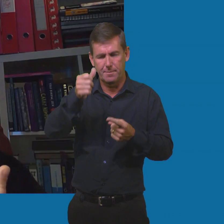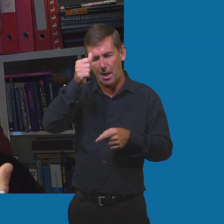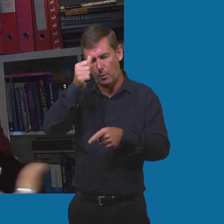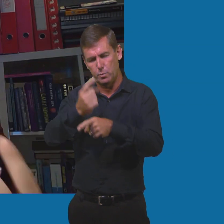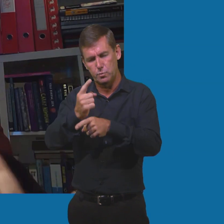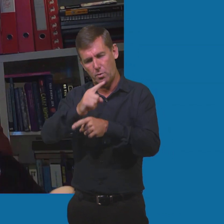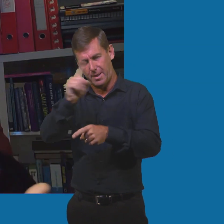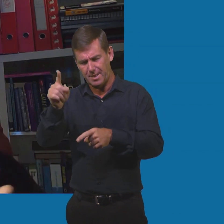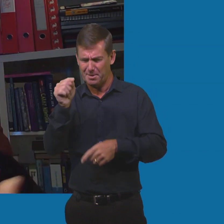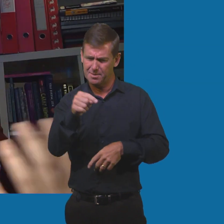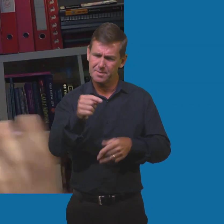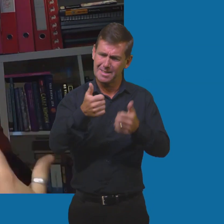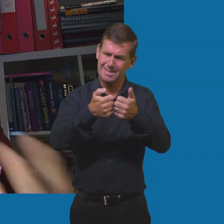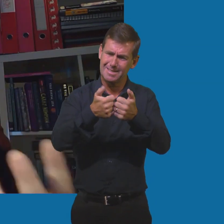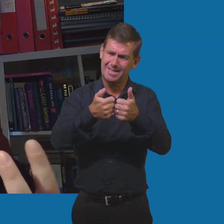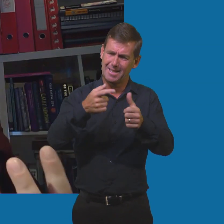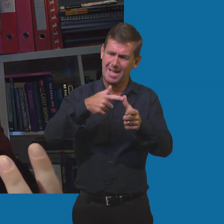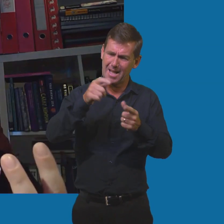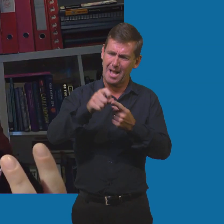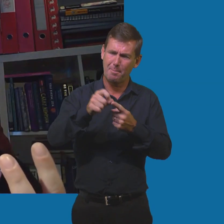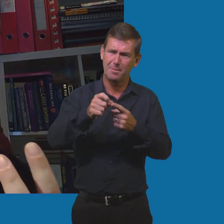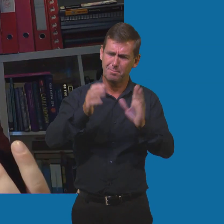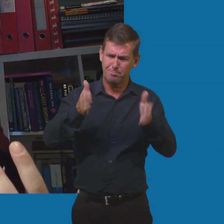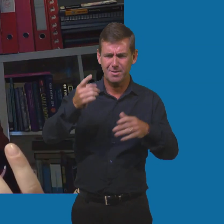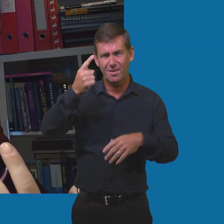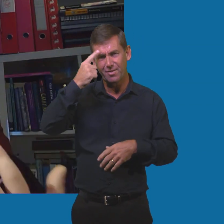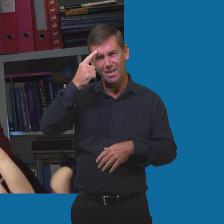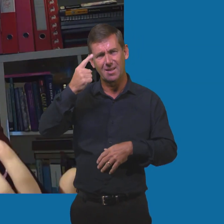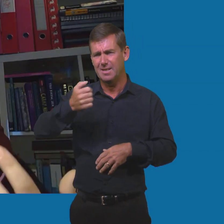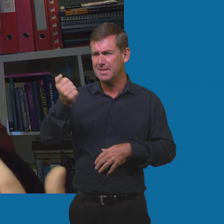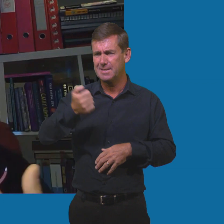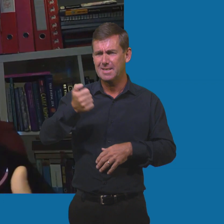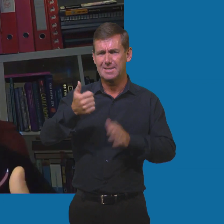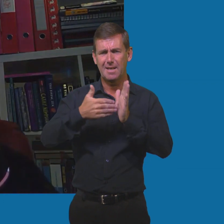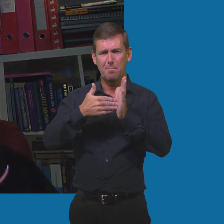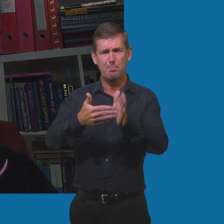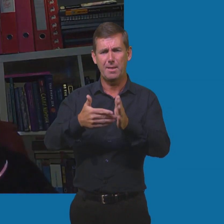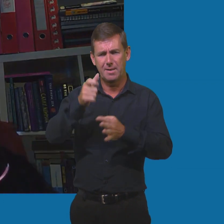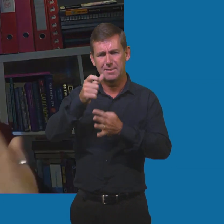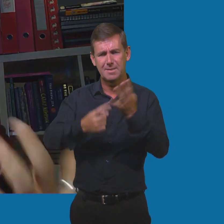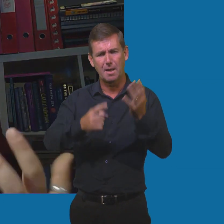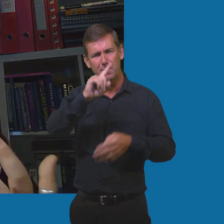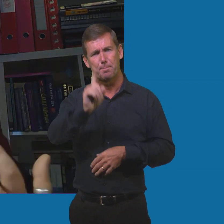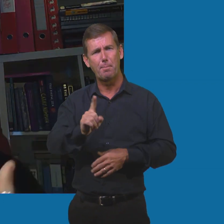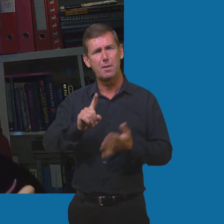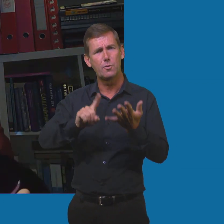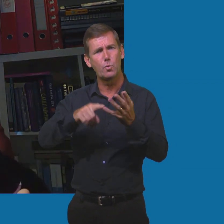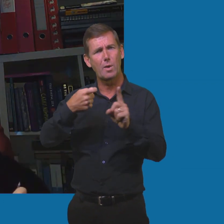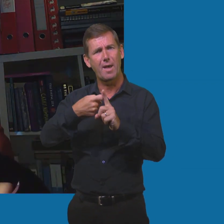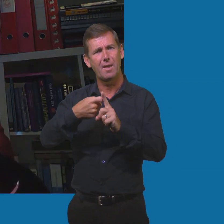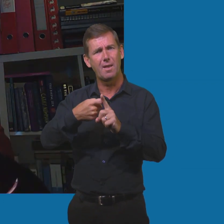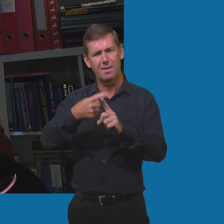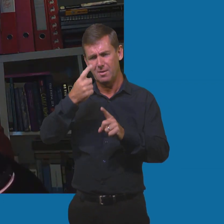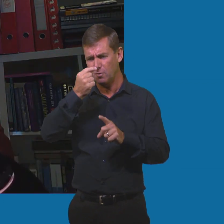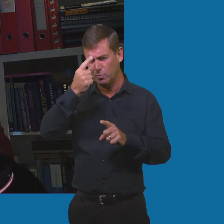responsibility to consider the 16 million disabled people in the UK when they're developing their strategies too. So I think there's a lot of ways we can make